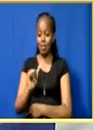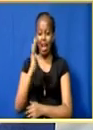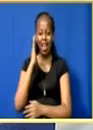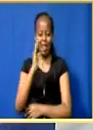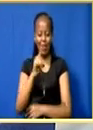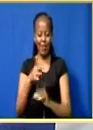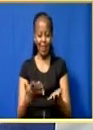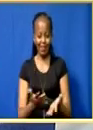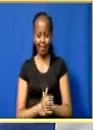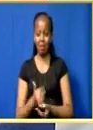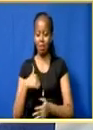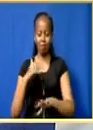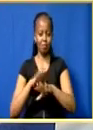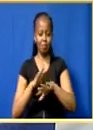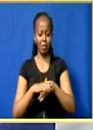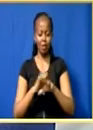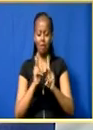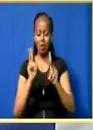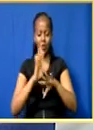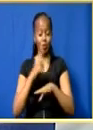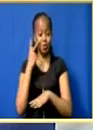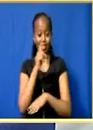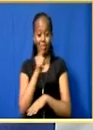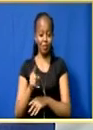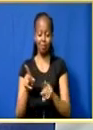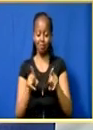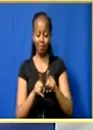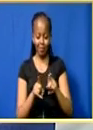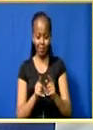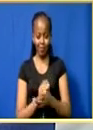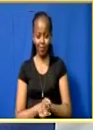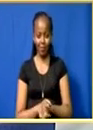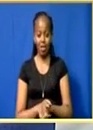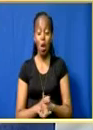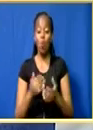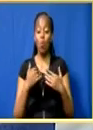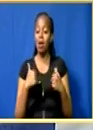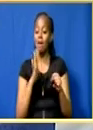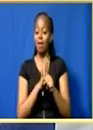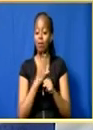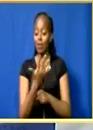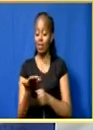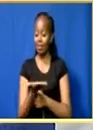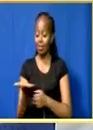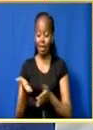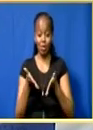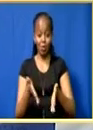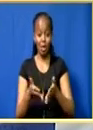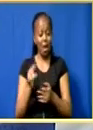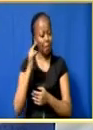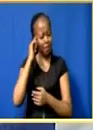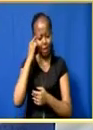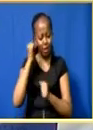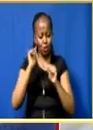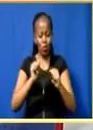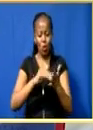Hello. How are you? I'm good. It is very good to see you. Likewise. All right. We have so many things in the studio today. I am wondering what we're